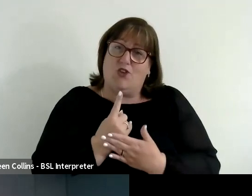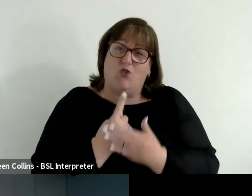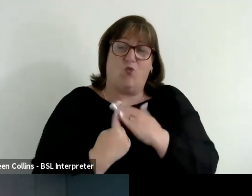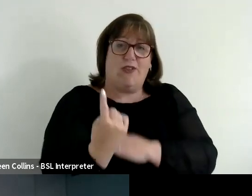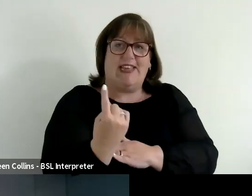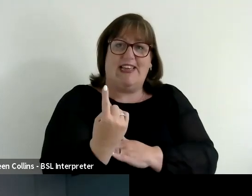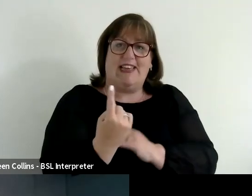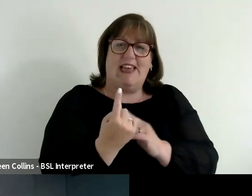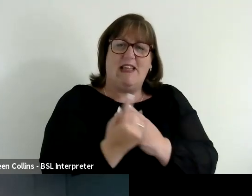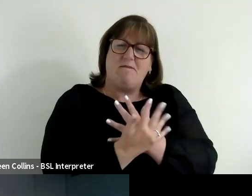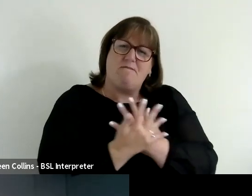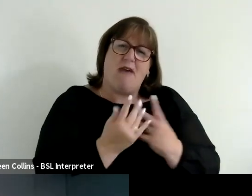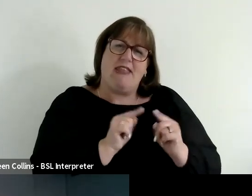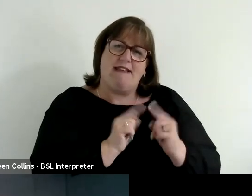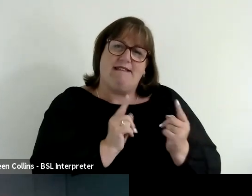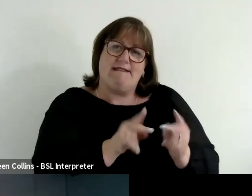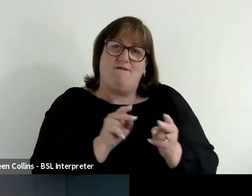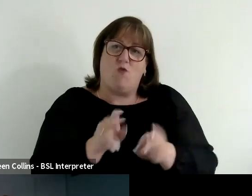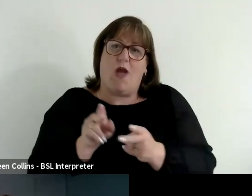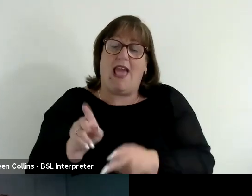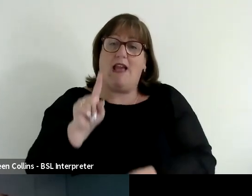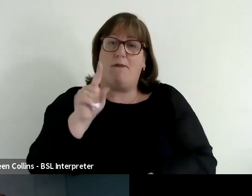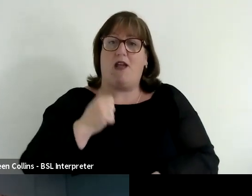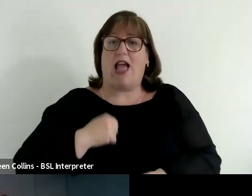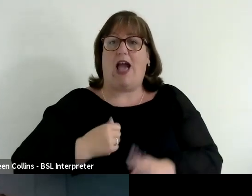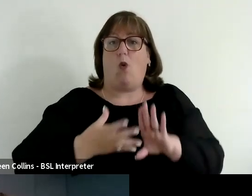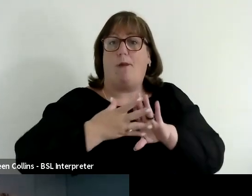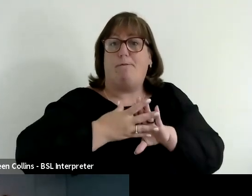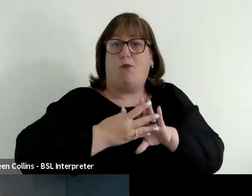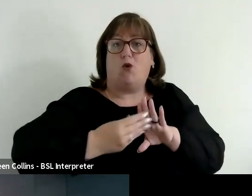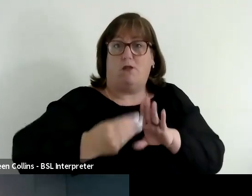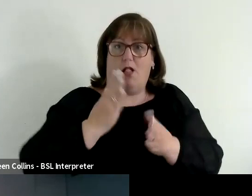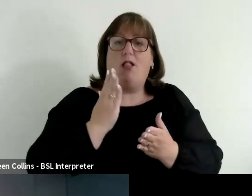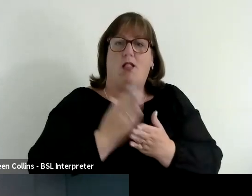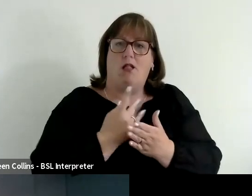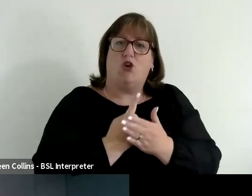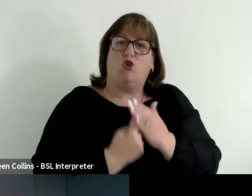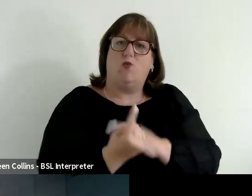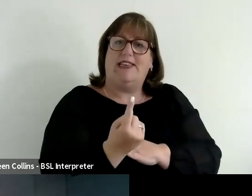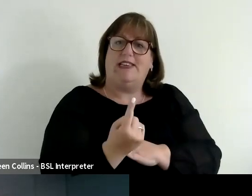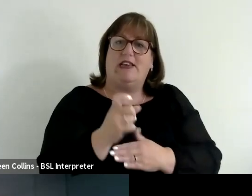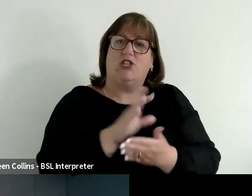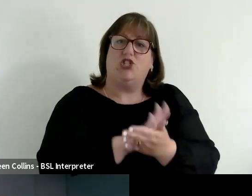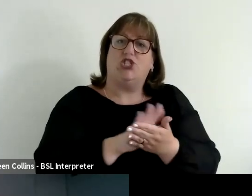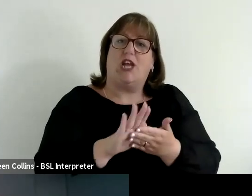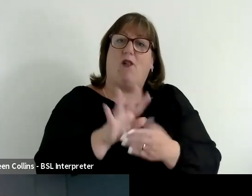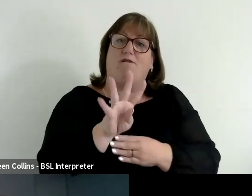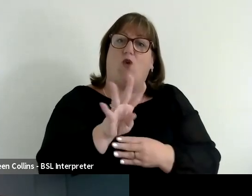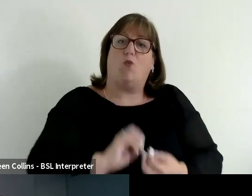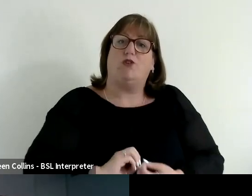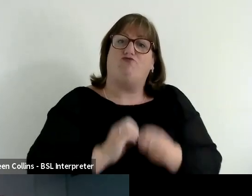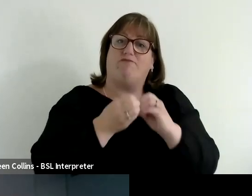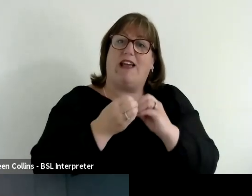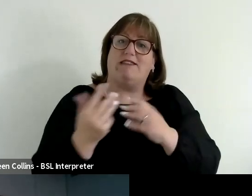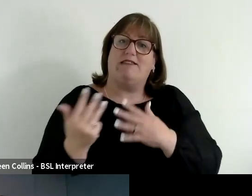our model is very unique. Channel 4 was created in 1982, so I'm guessing there